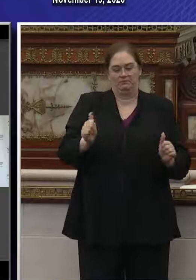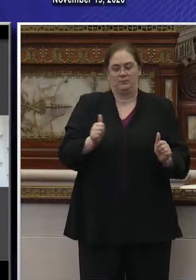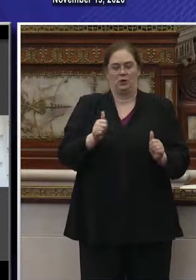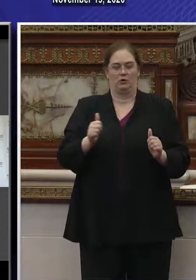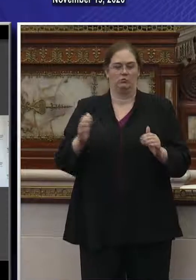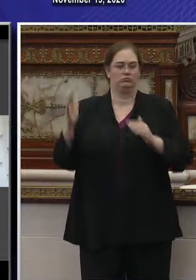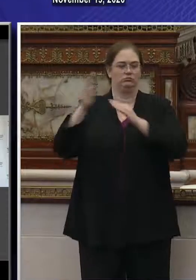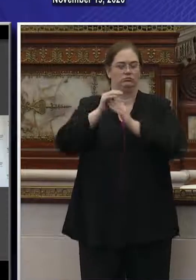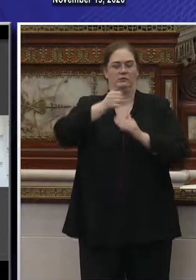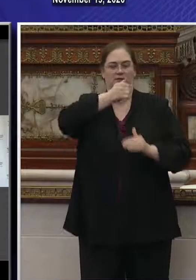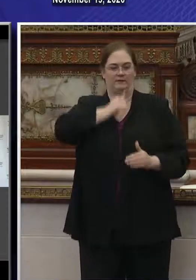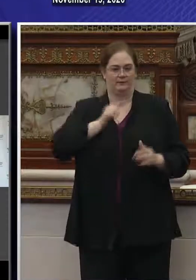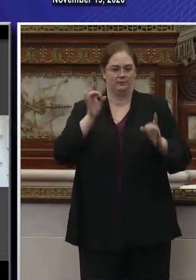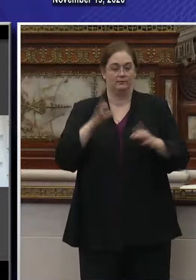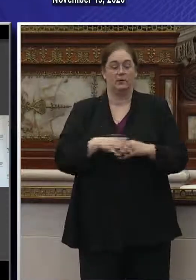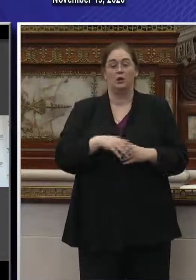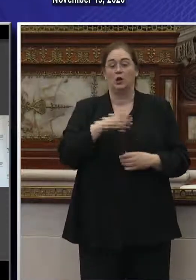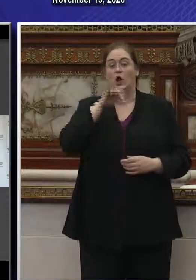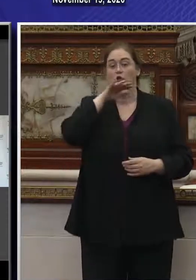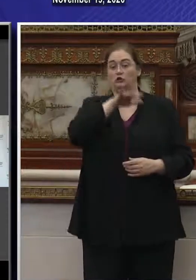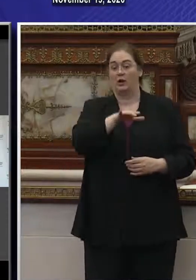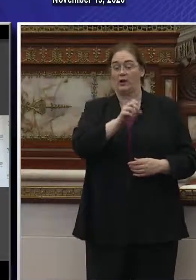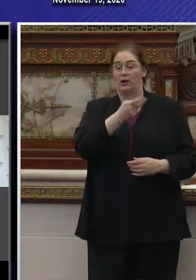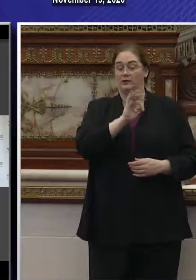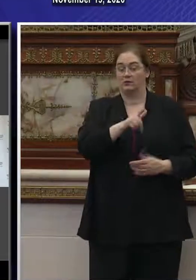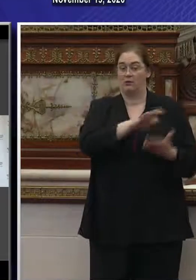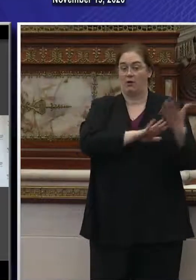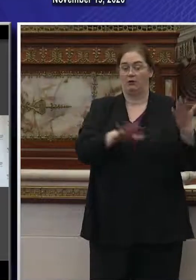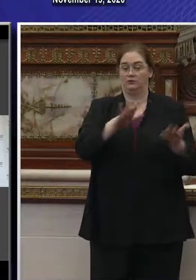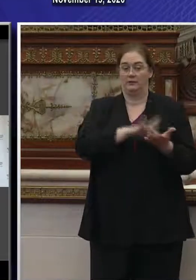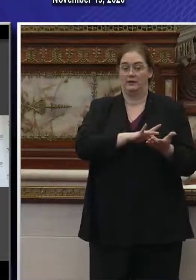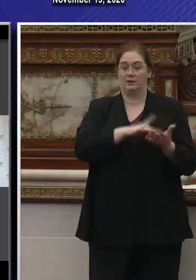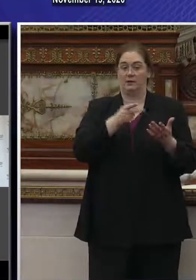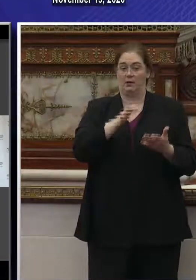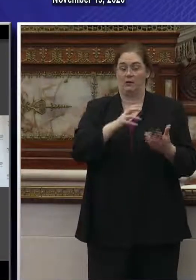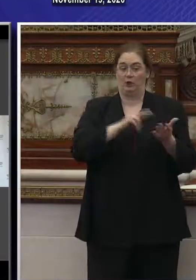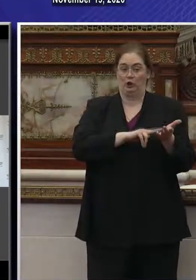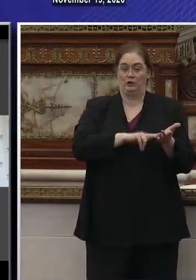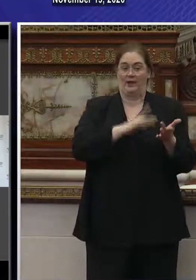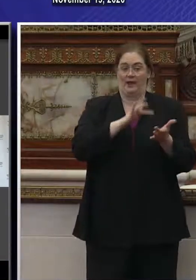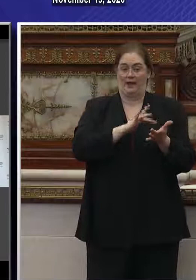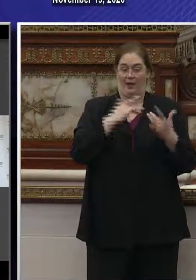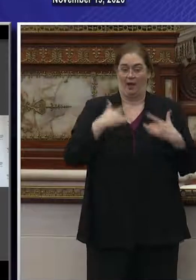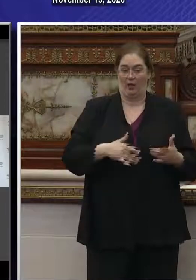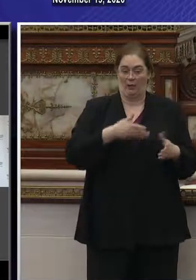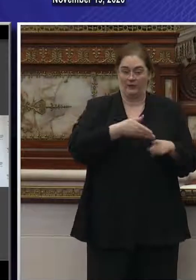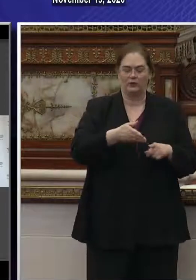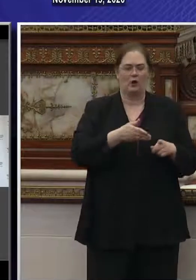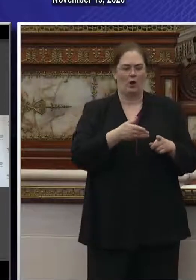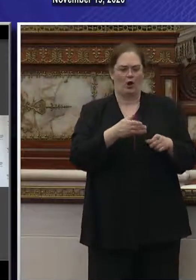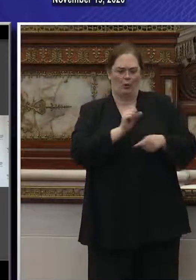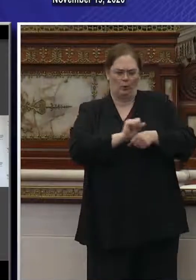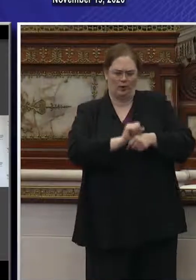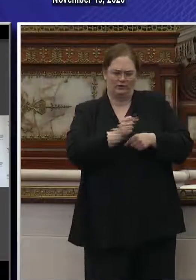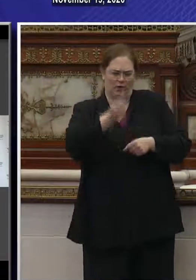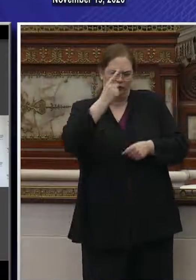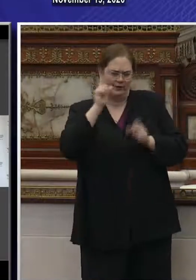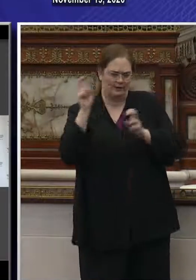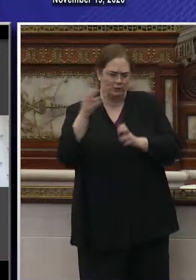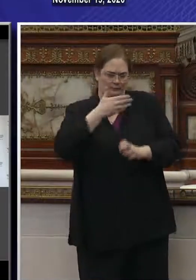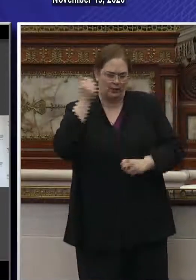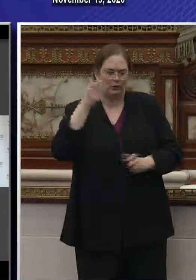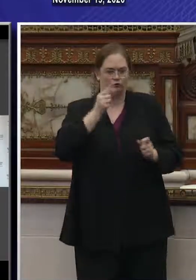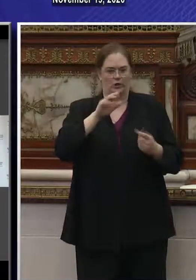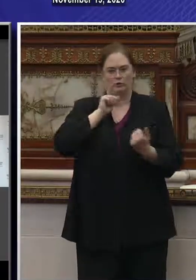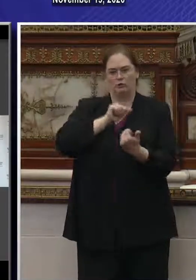most. At Drexel, colleagues in the colleges of medicine, public health, nursing, and health professions are working to better understand these issues and address